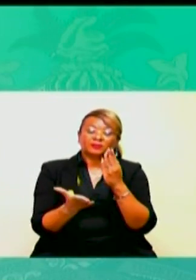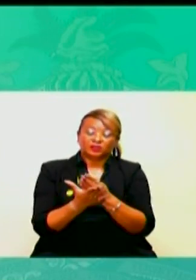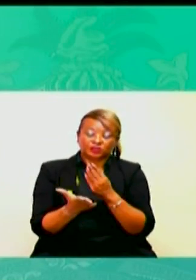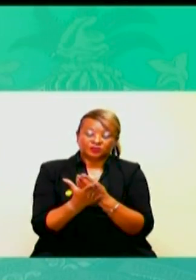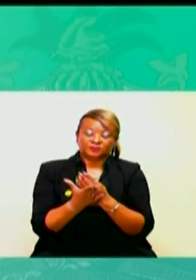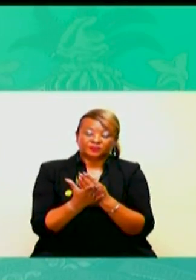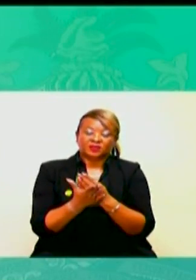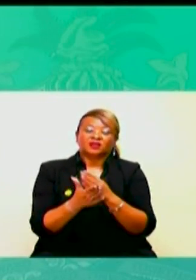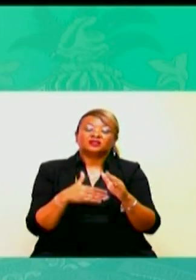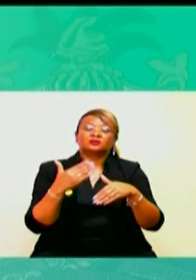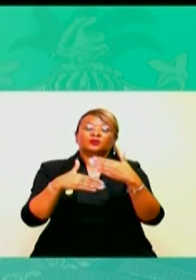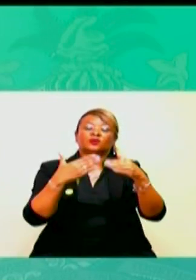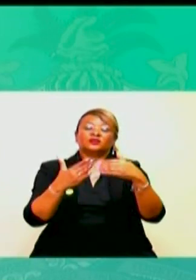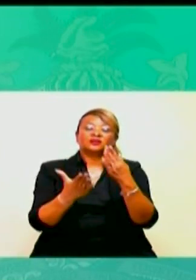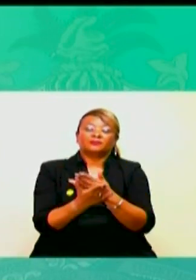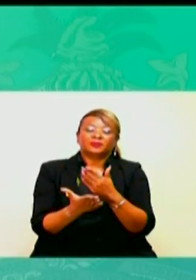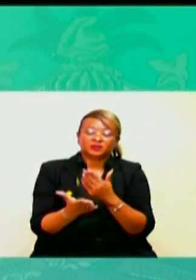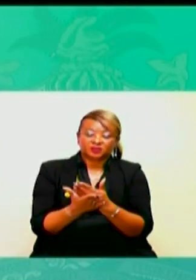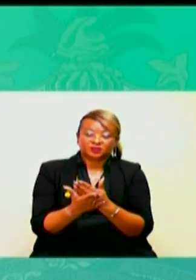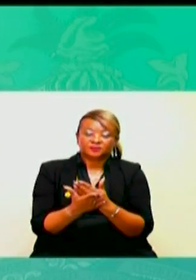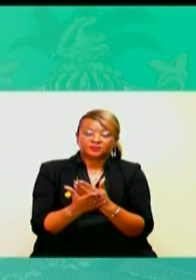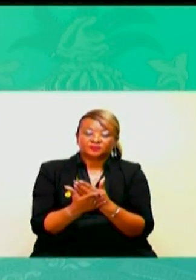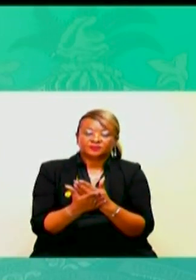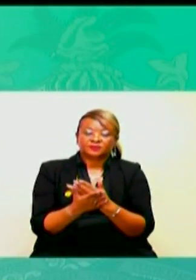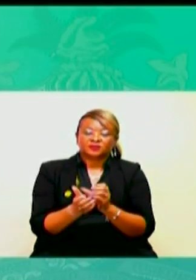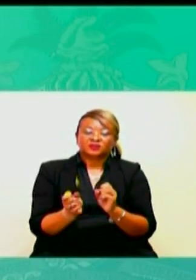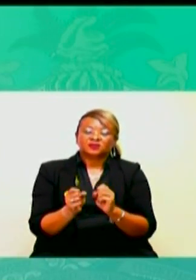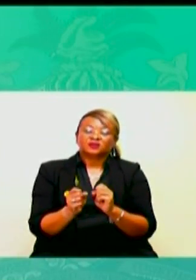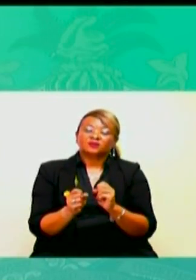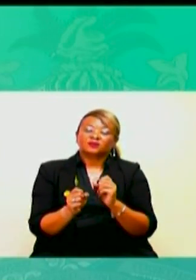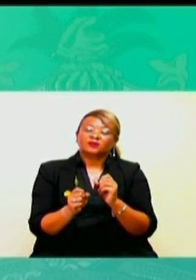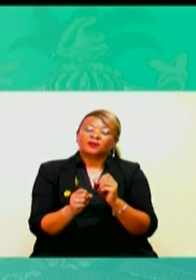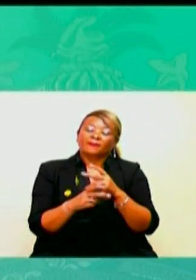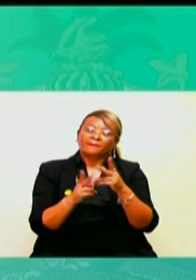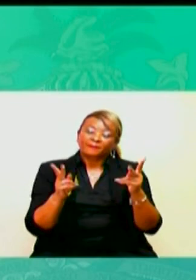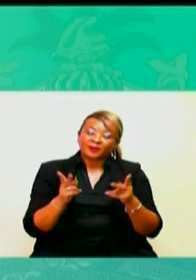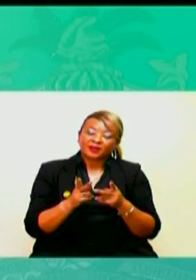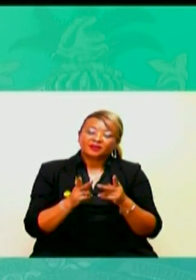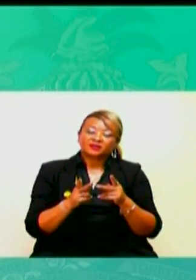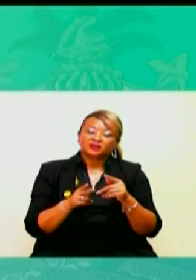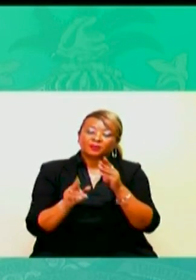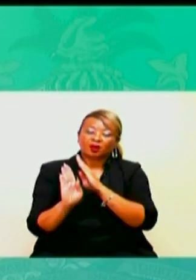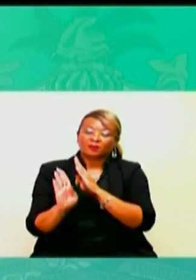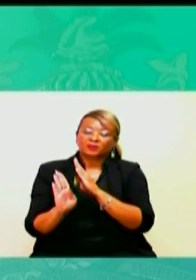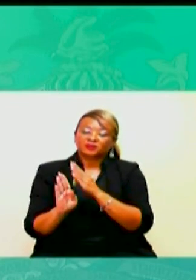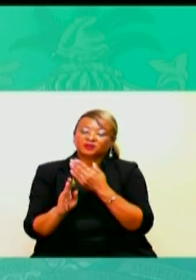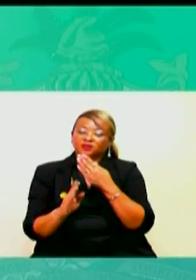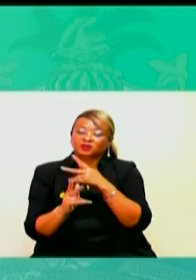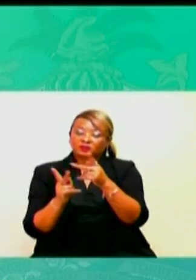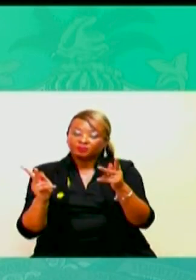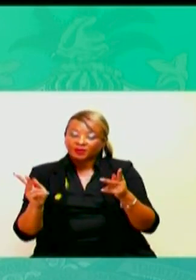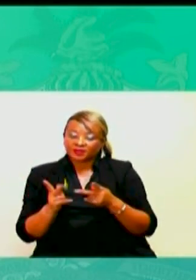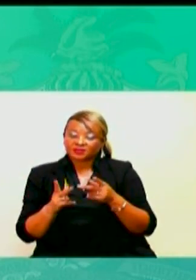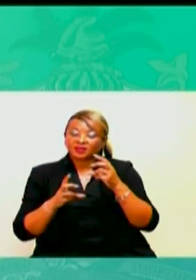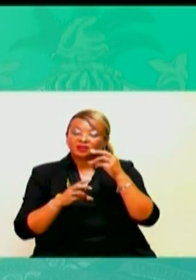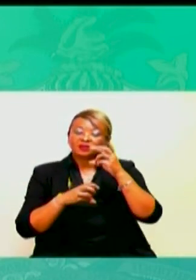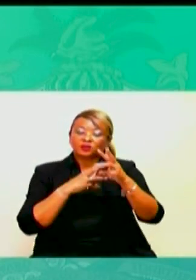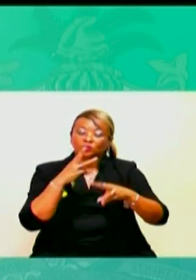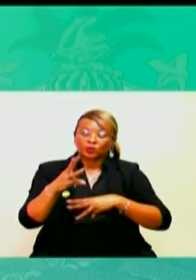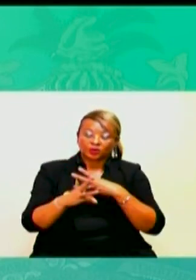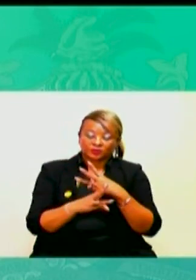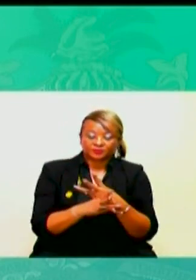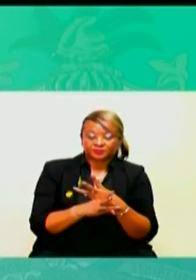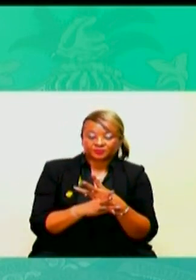a progressive budget that will solidify the Bahamas' place in the region and the world at large. With